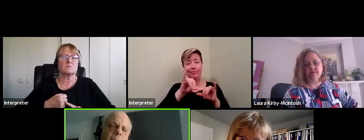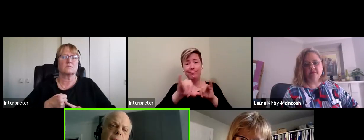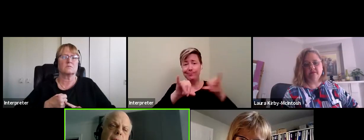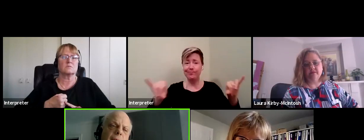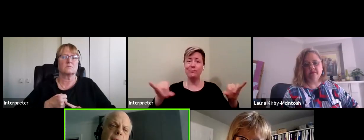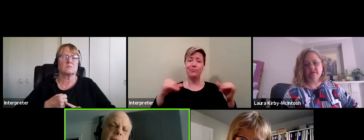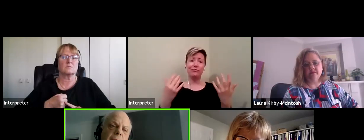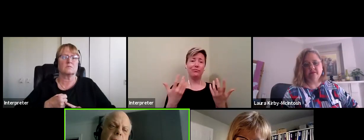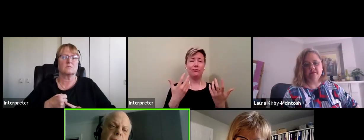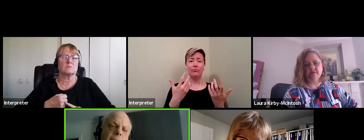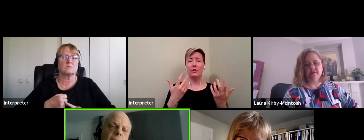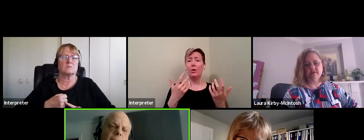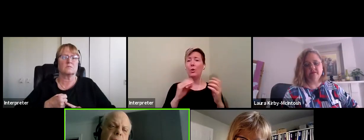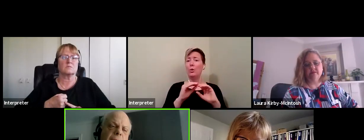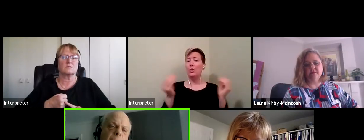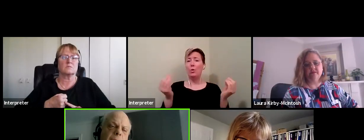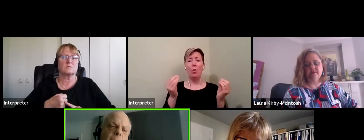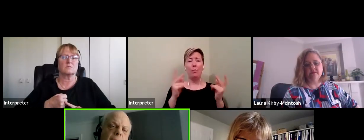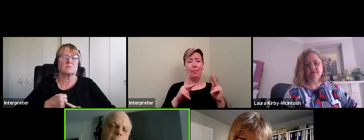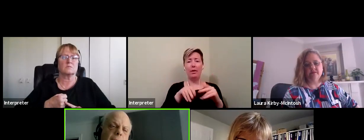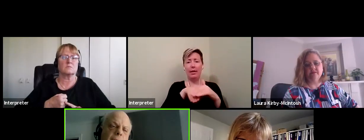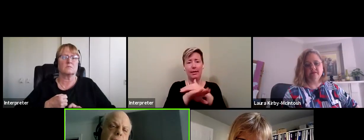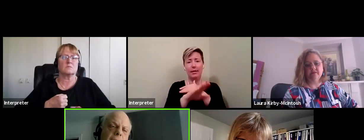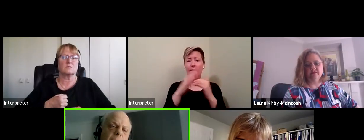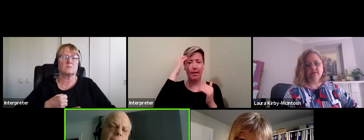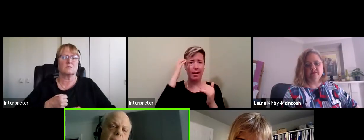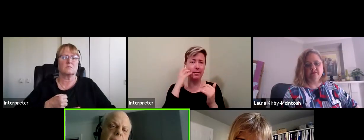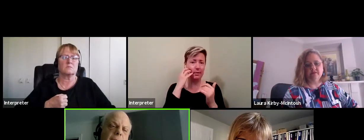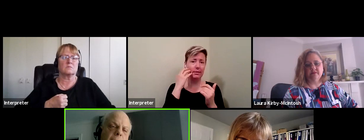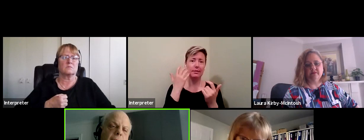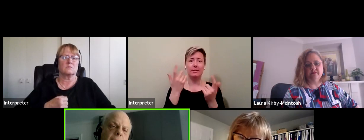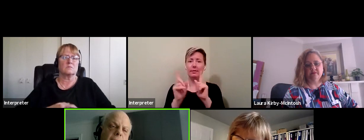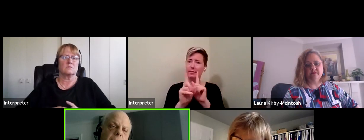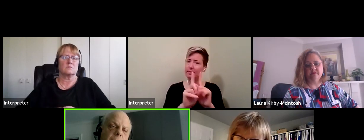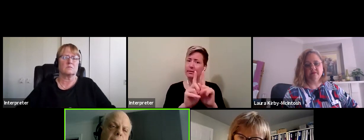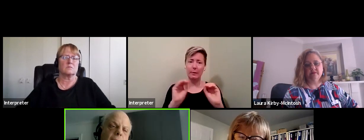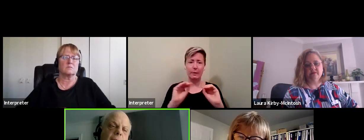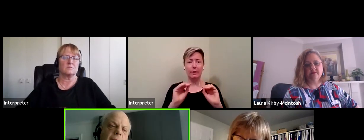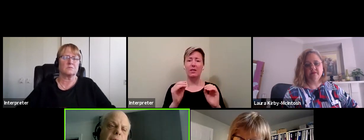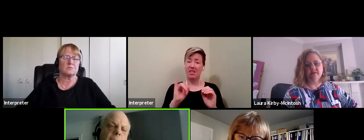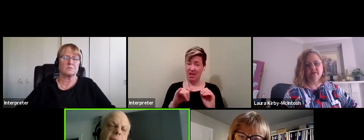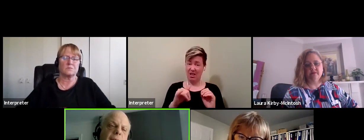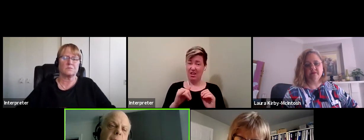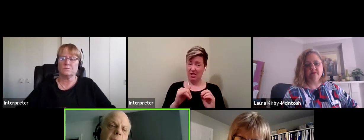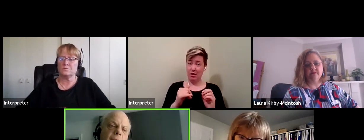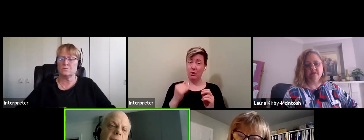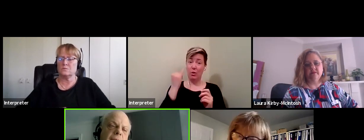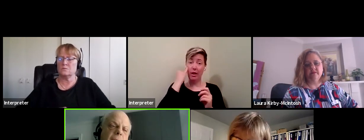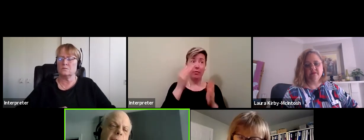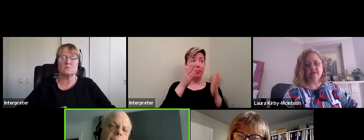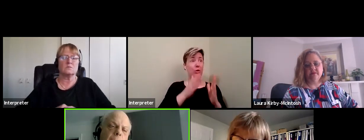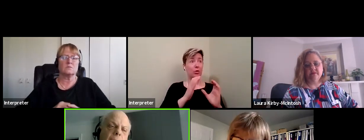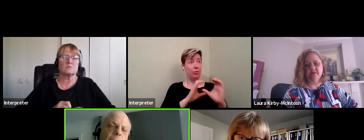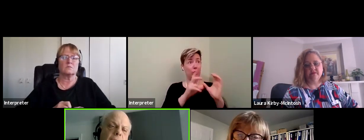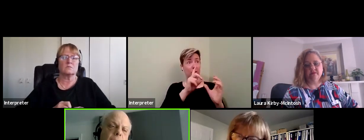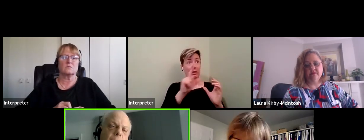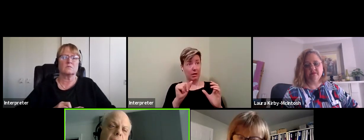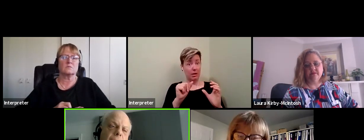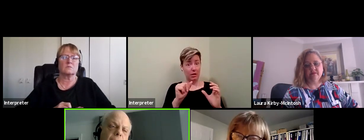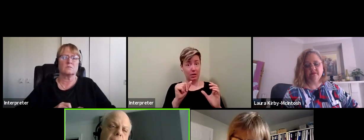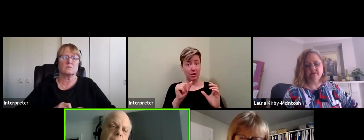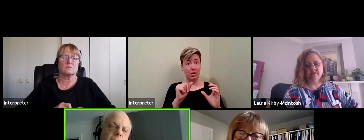us from going into hospitals, if a person with a communication disability is admitted to a hospital, there should be an exemption that lets them, if they're